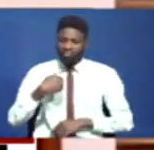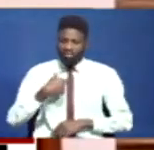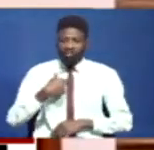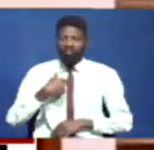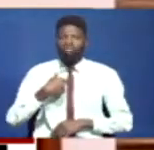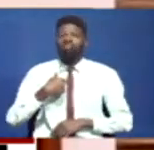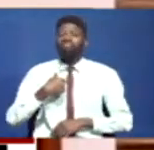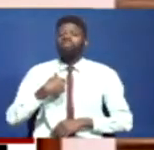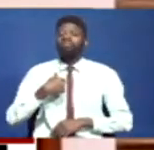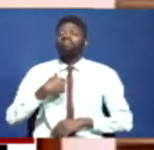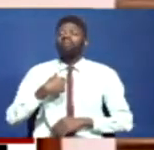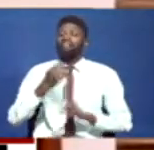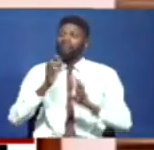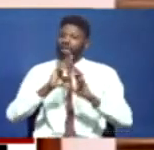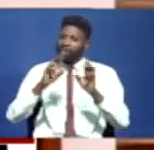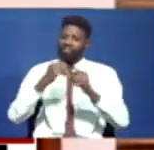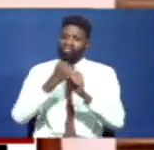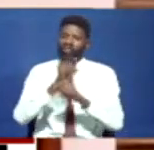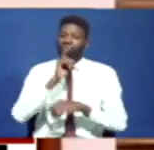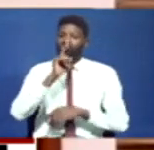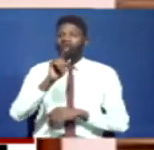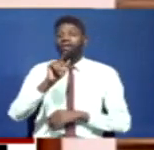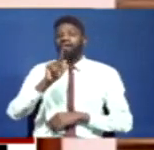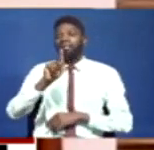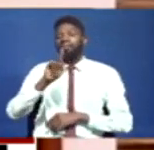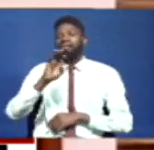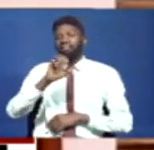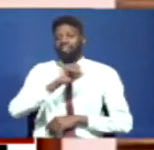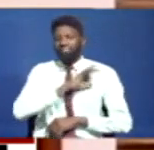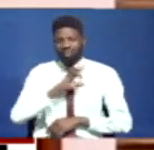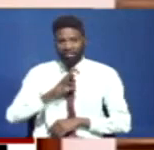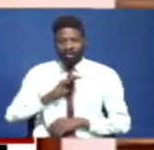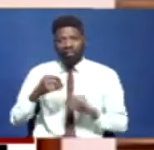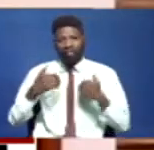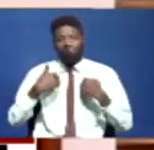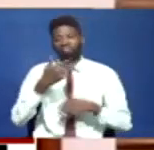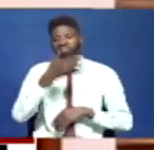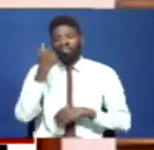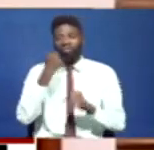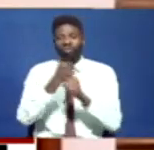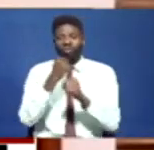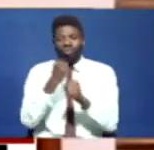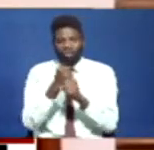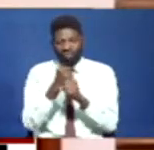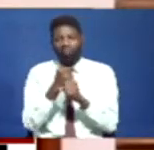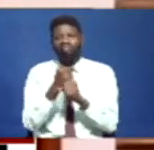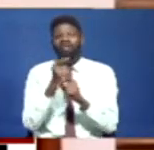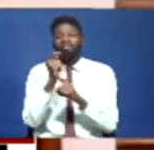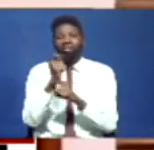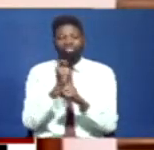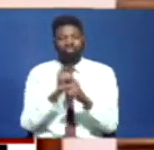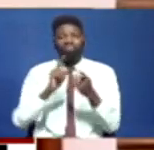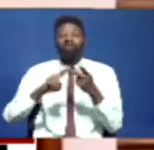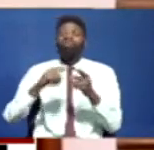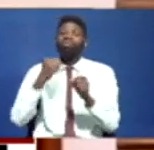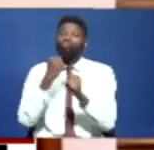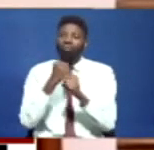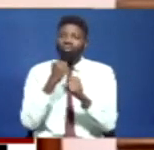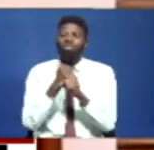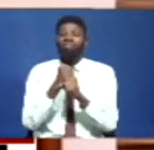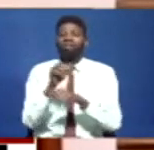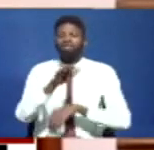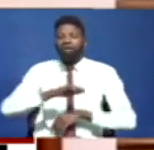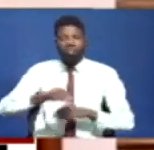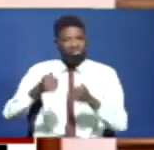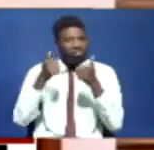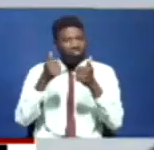staff have better working terms, a conducive working environment with modern equipment that make their work